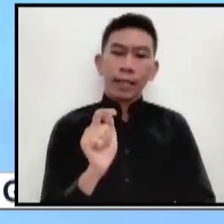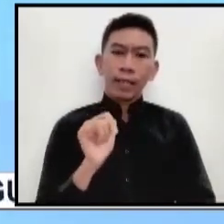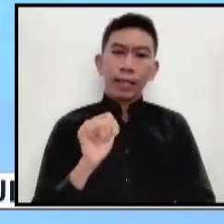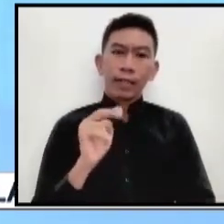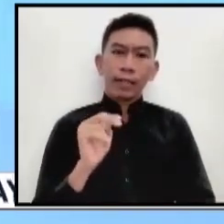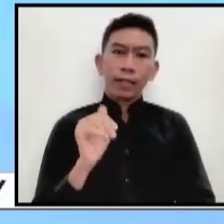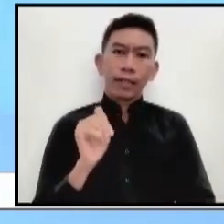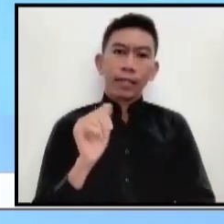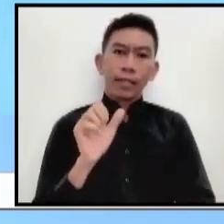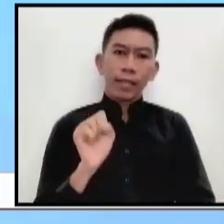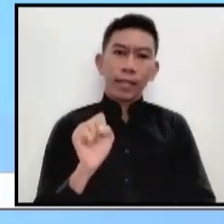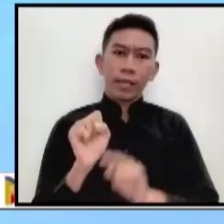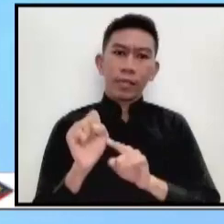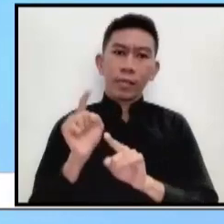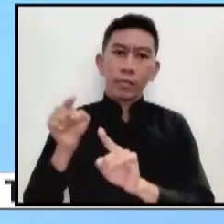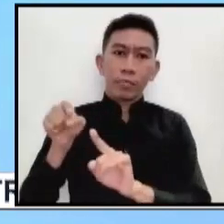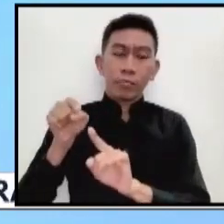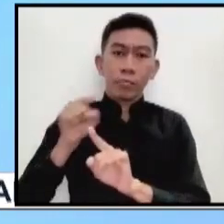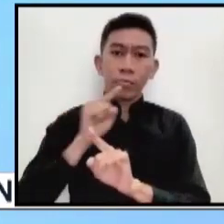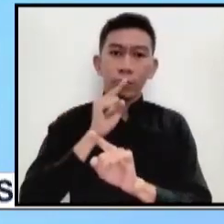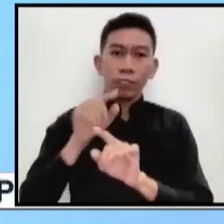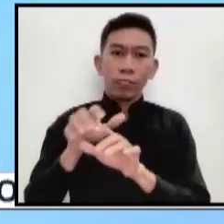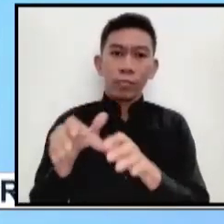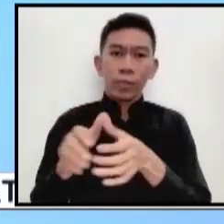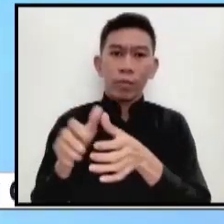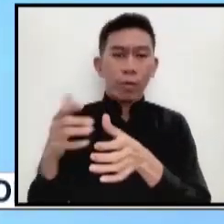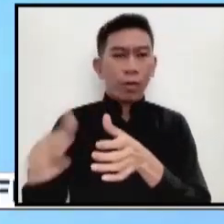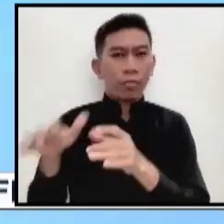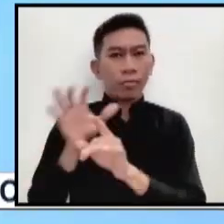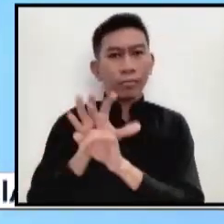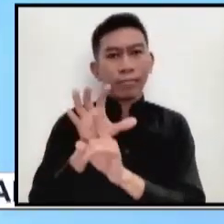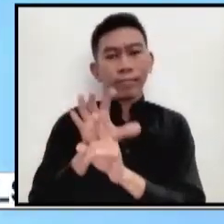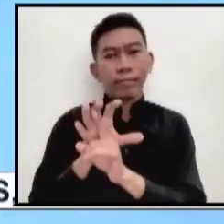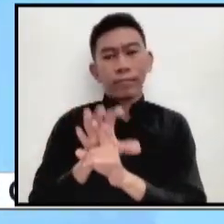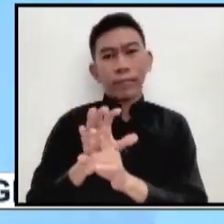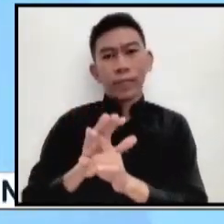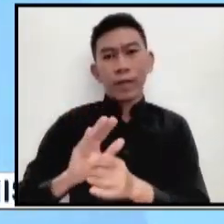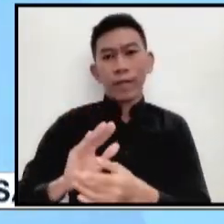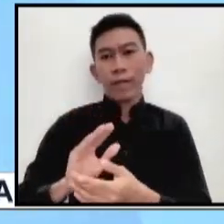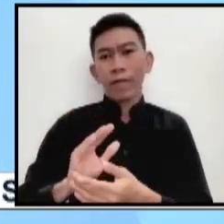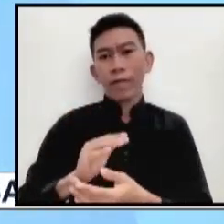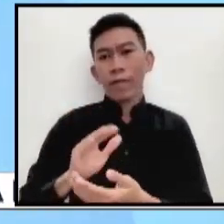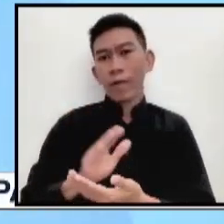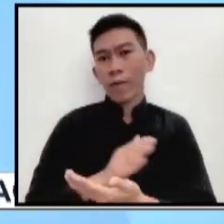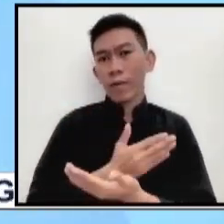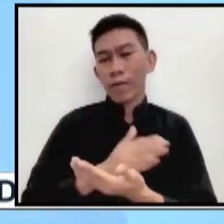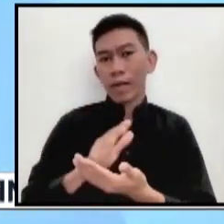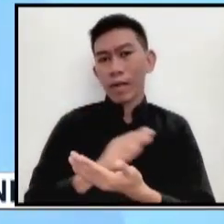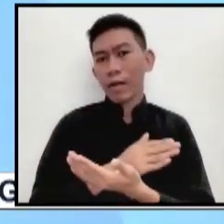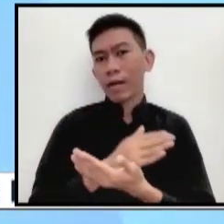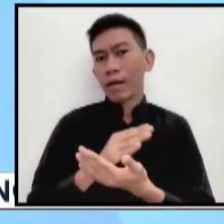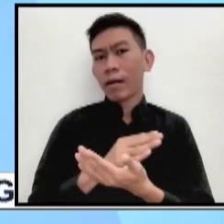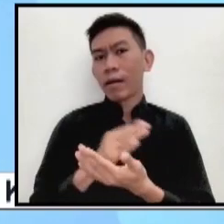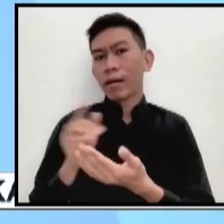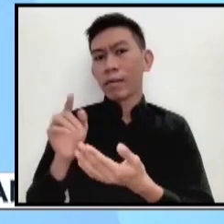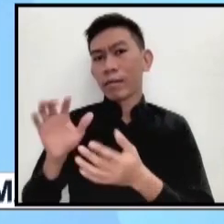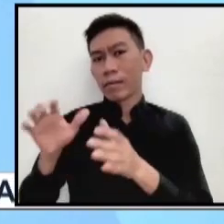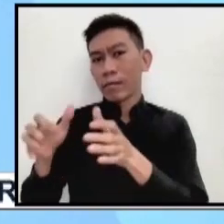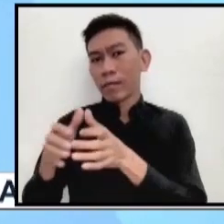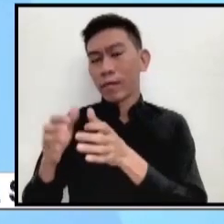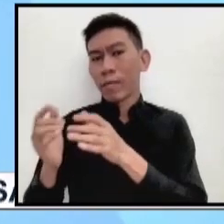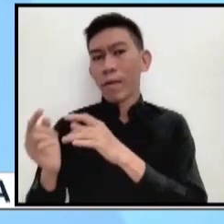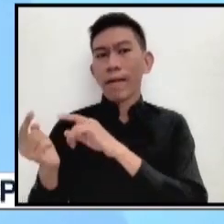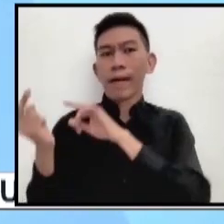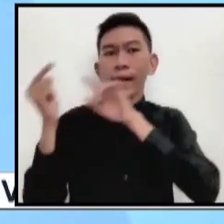of the foremost vocal groups of the Christian music, and they are coming to have a concert at